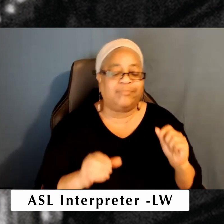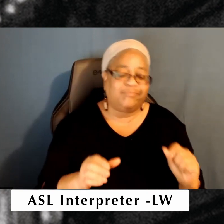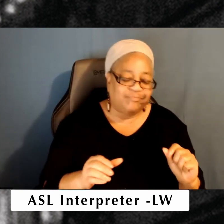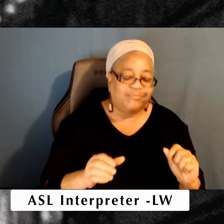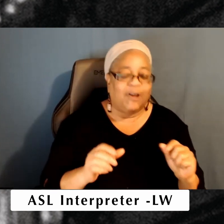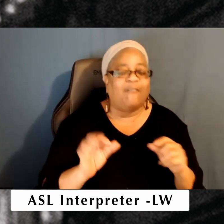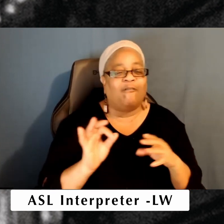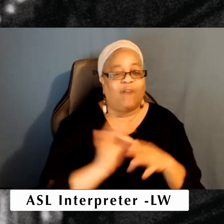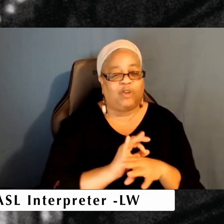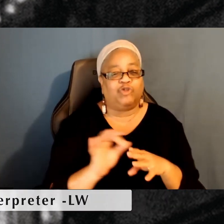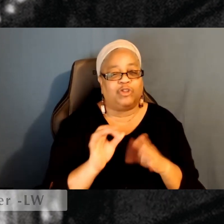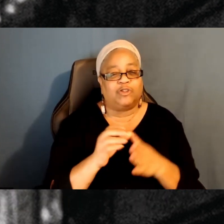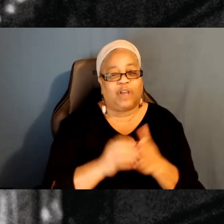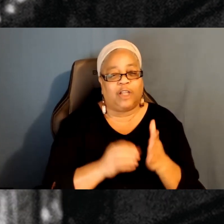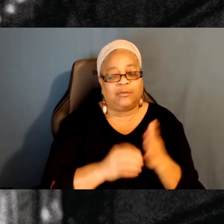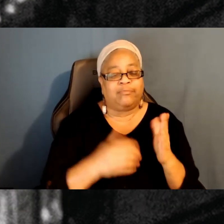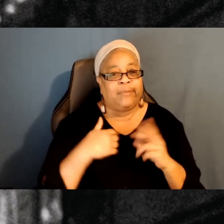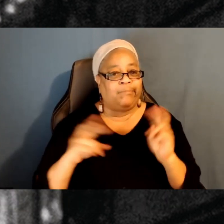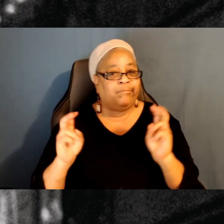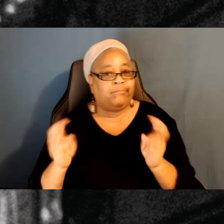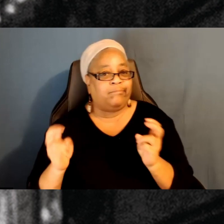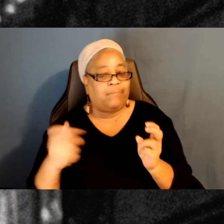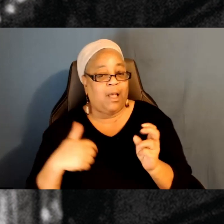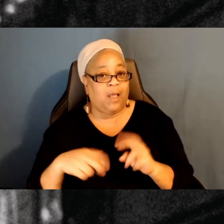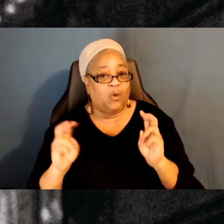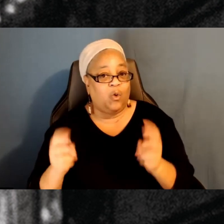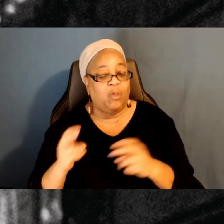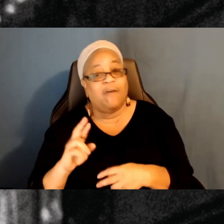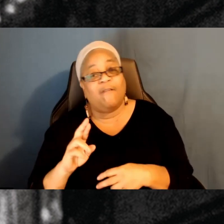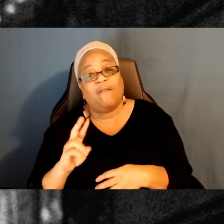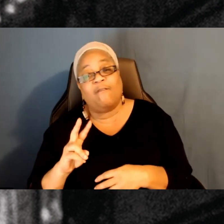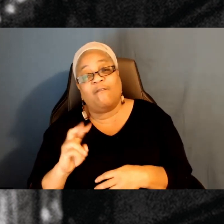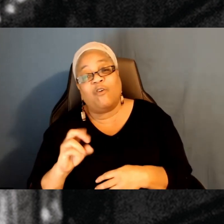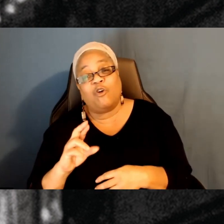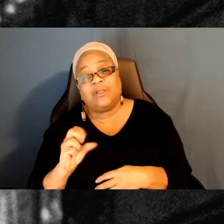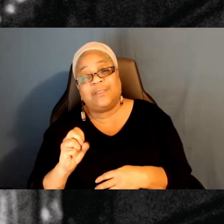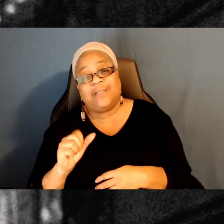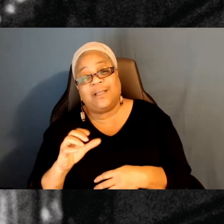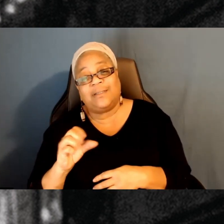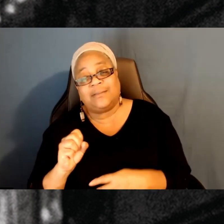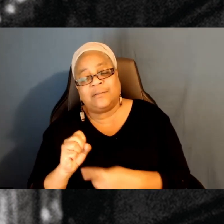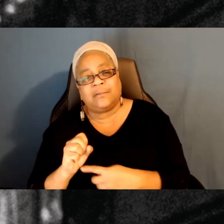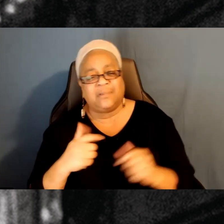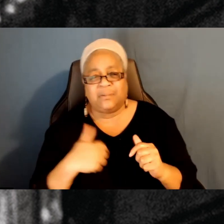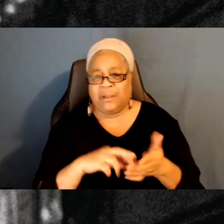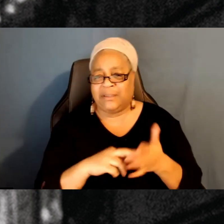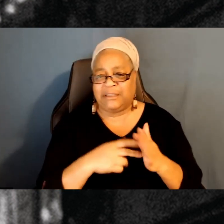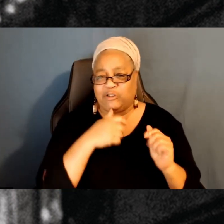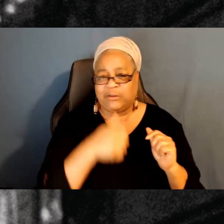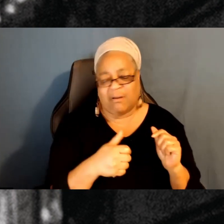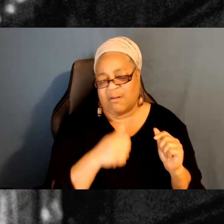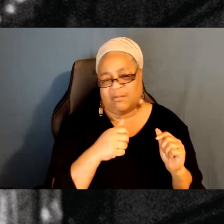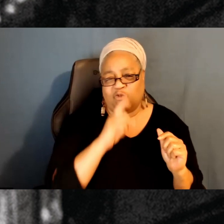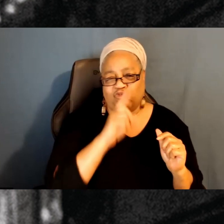organizationally. I call them verses. I call them verses because my intention is not so much